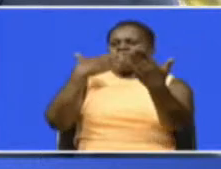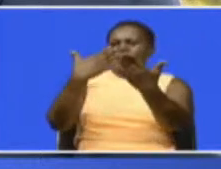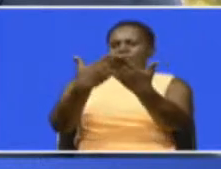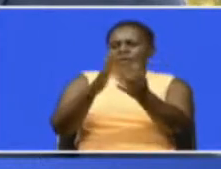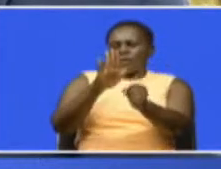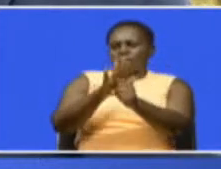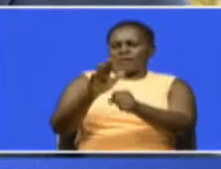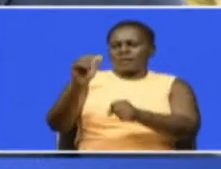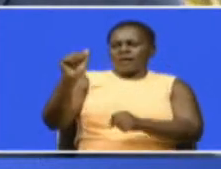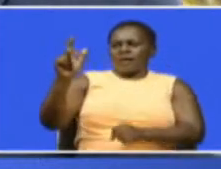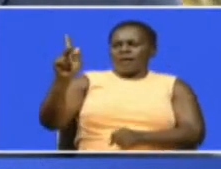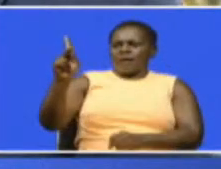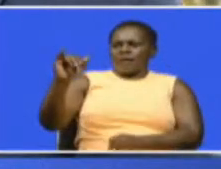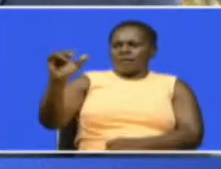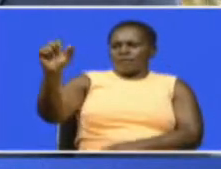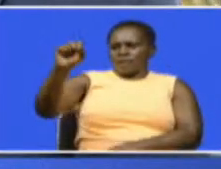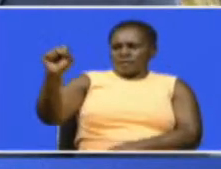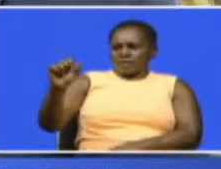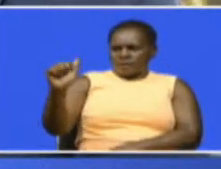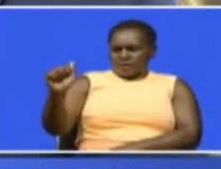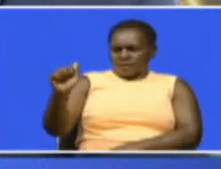Akisa.